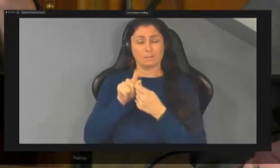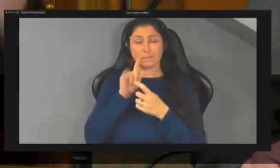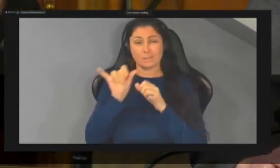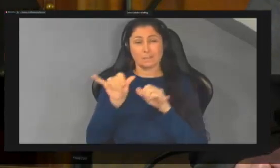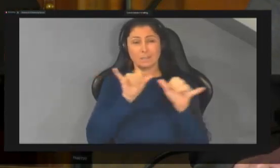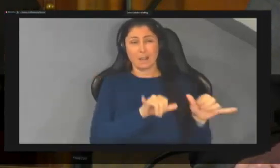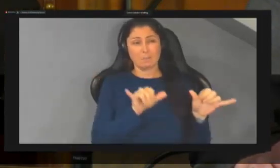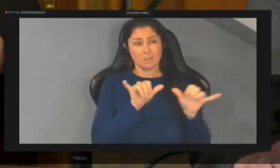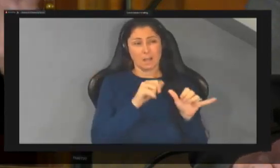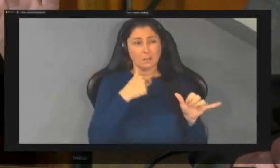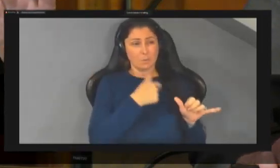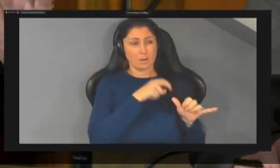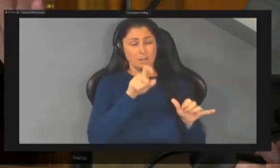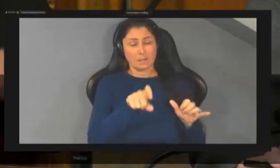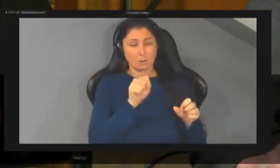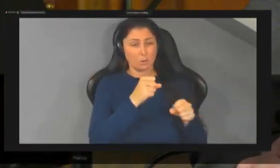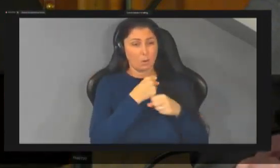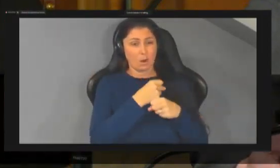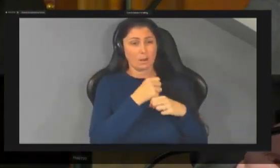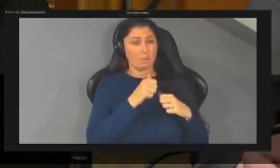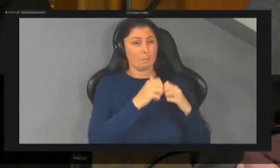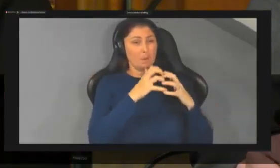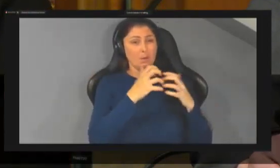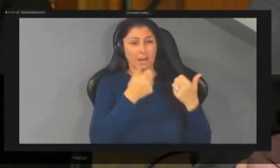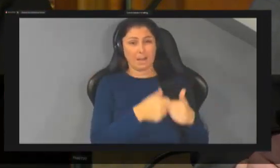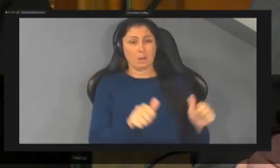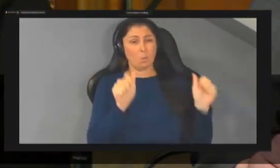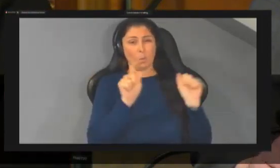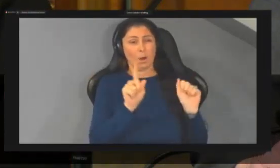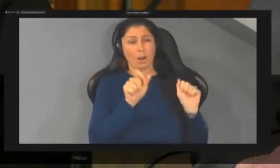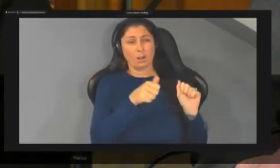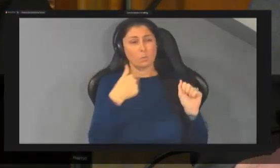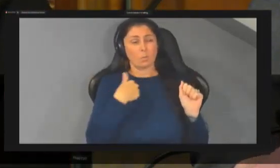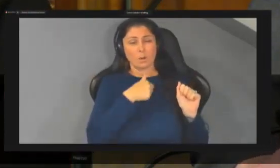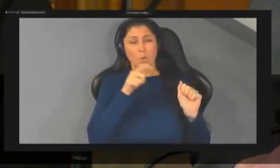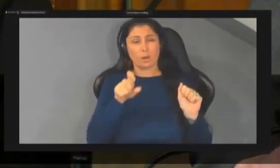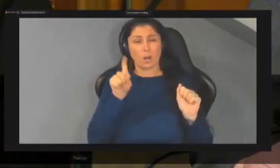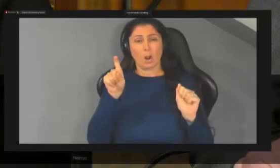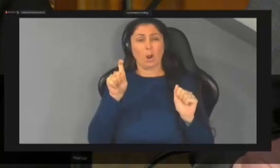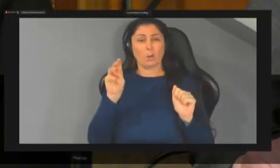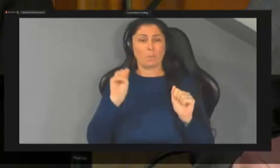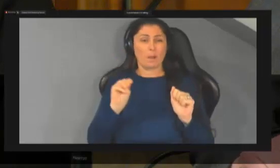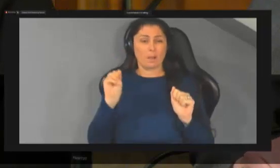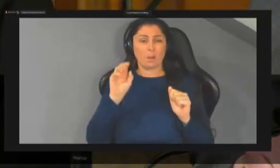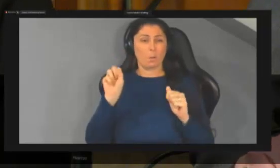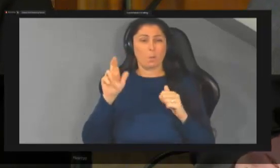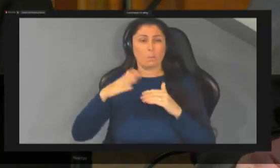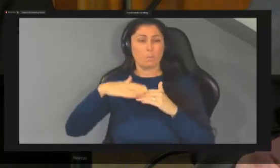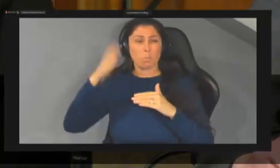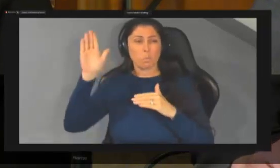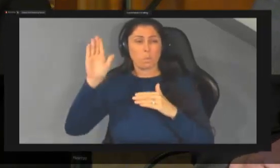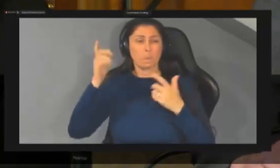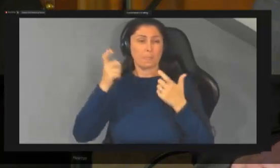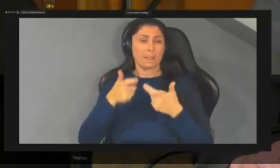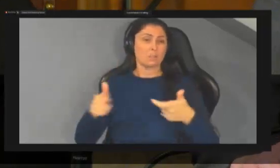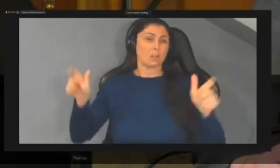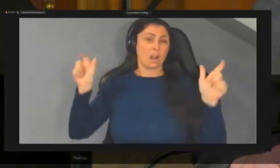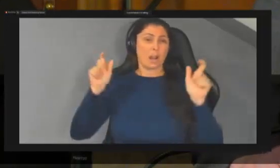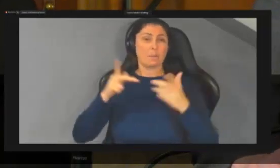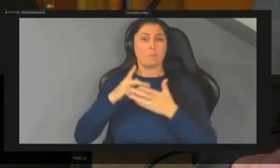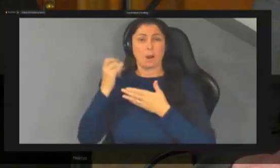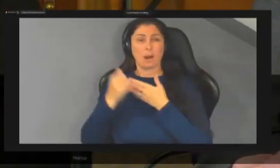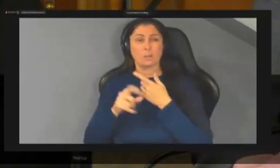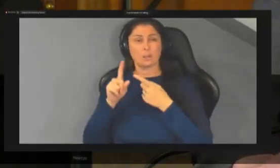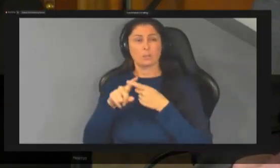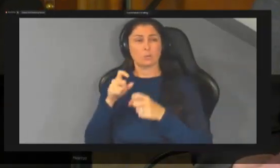we would need. We could build it anywhere else. We don't need to $100 million or more giant project to create an indoor